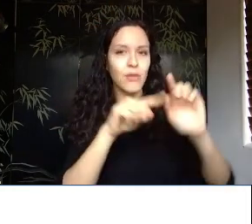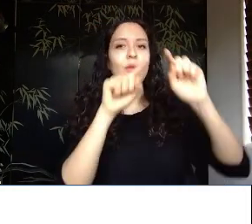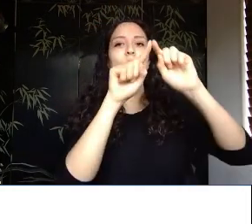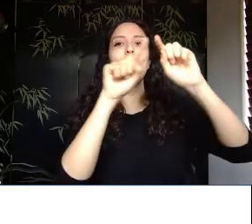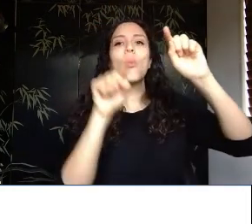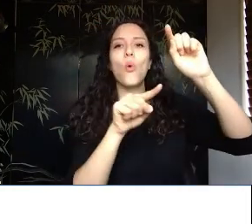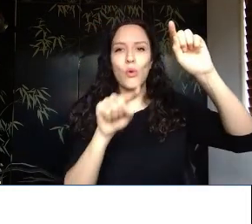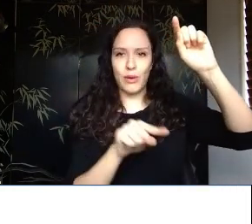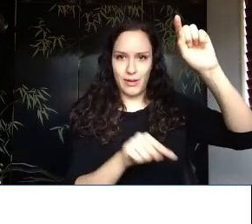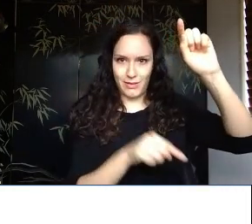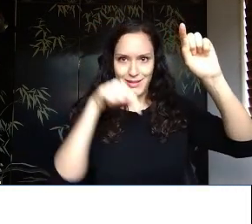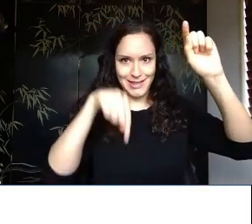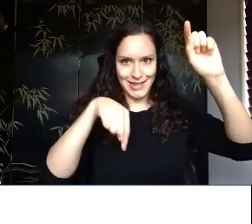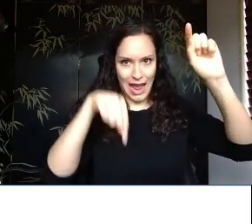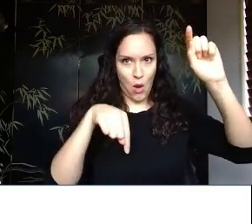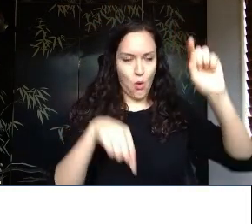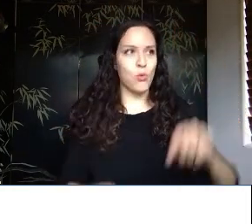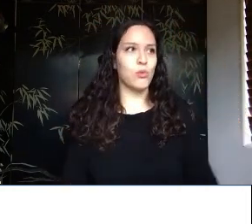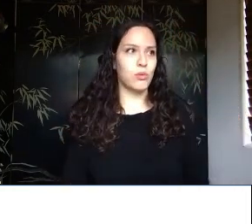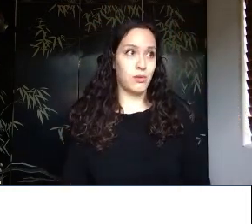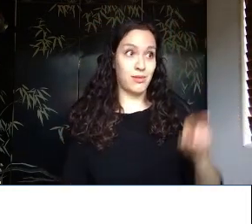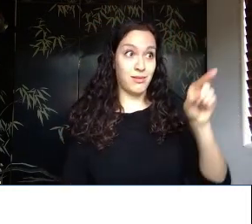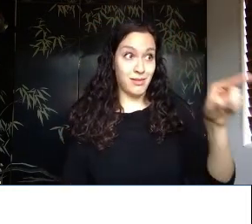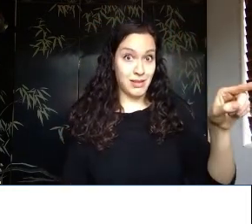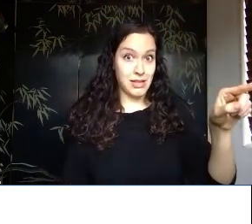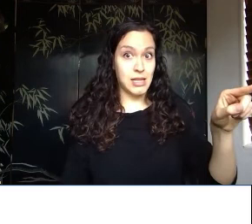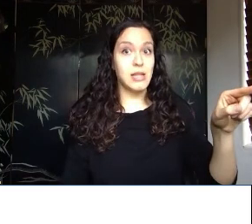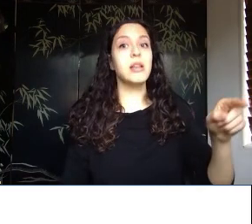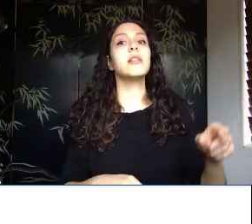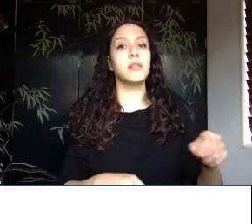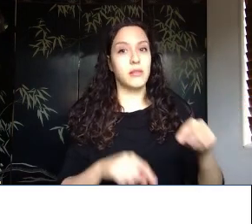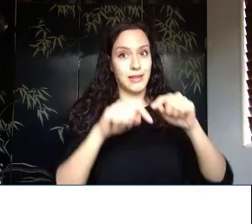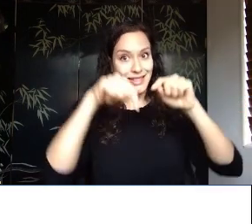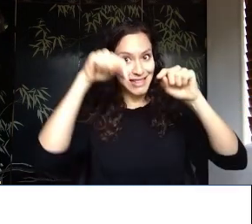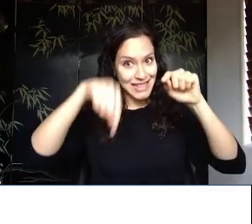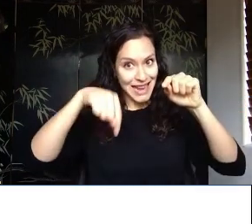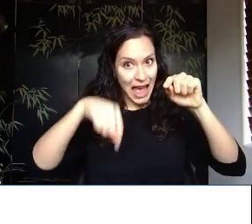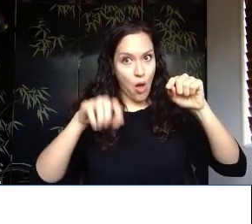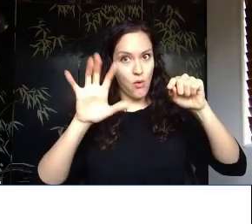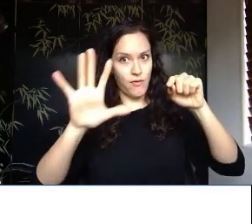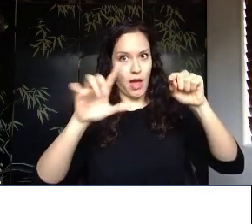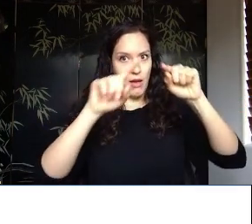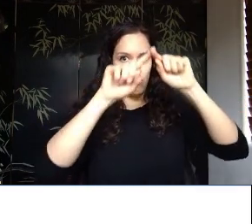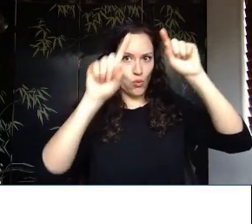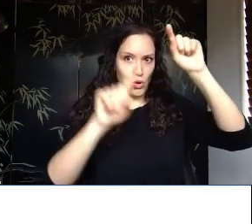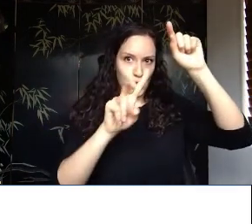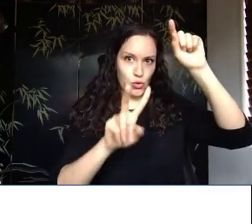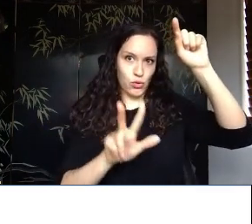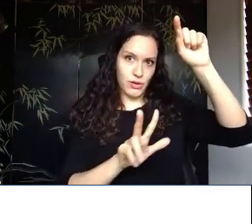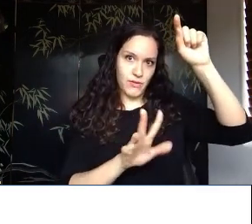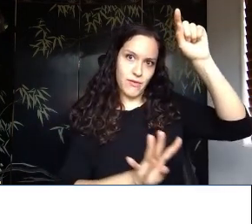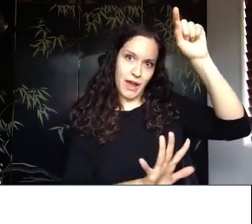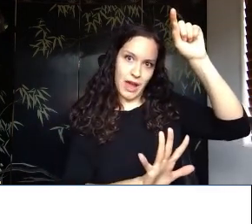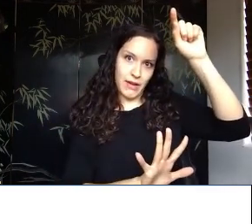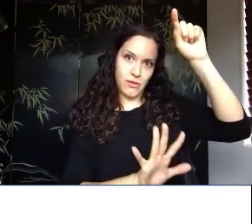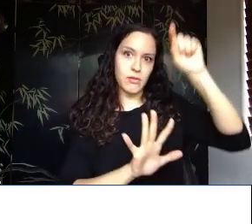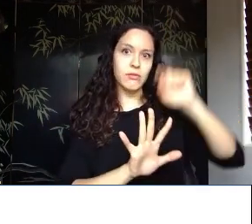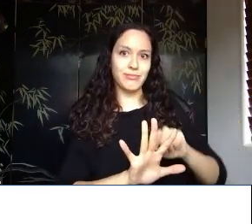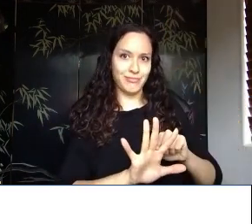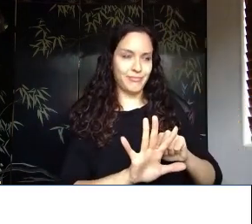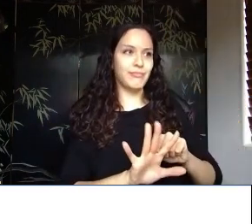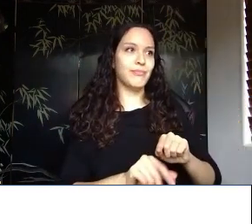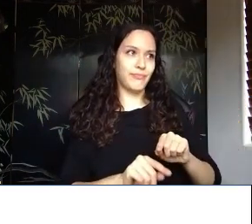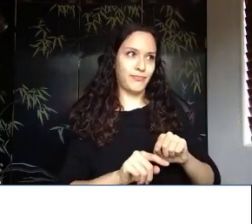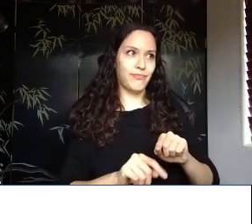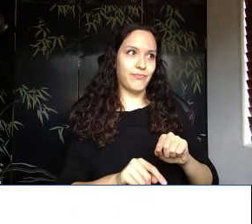down. So it's going to be down 5. This bottom one